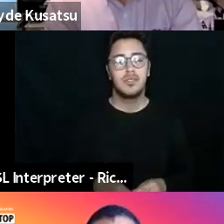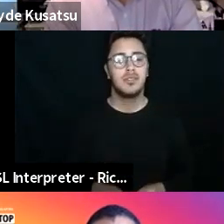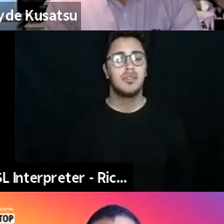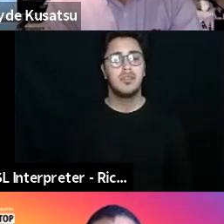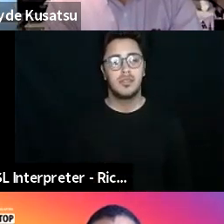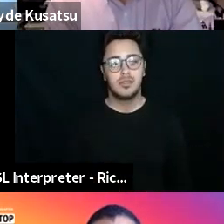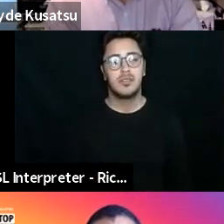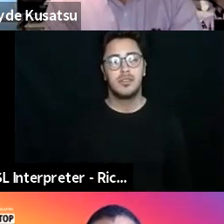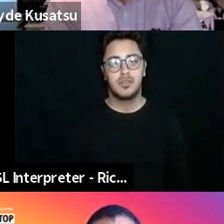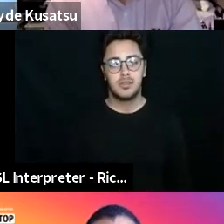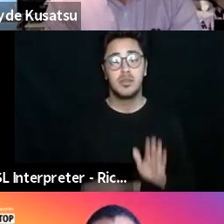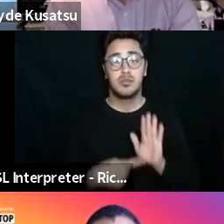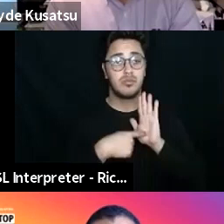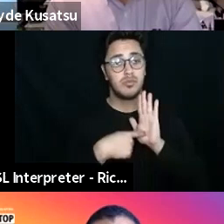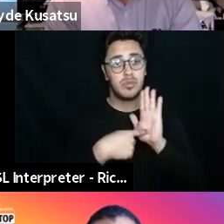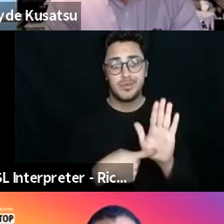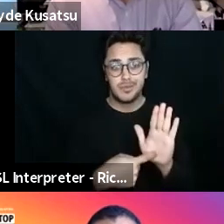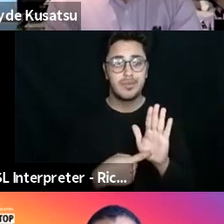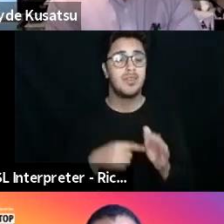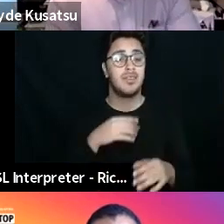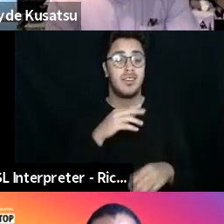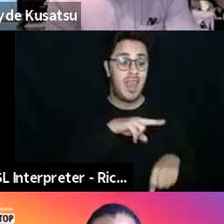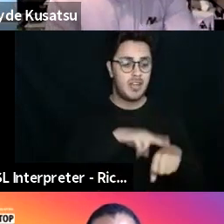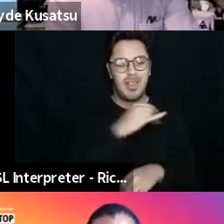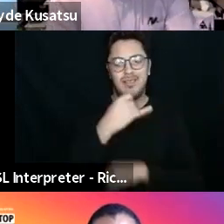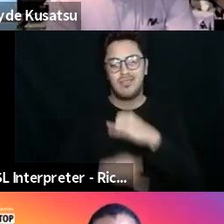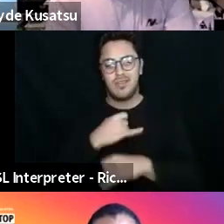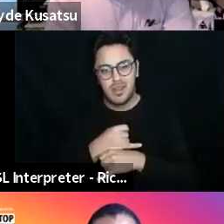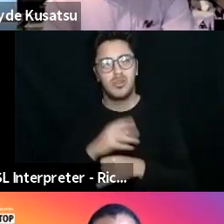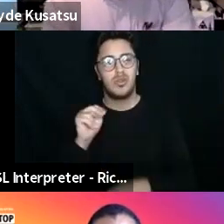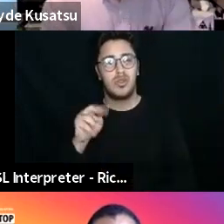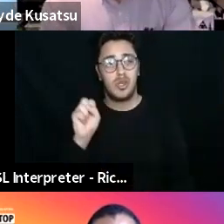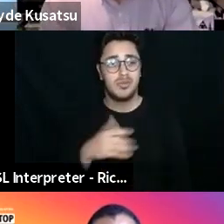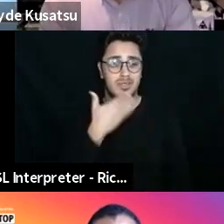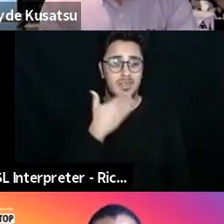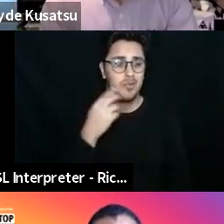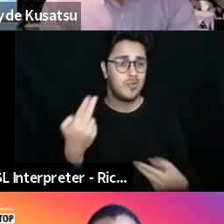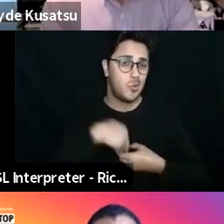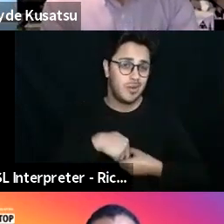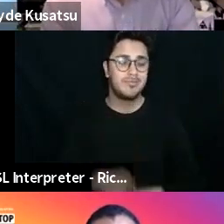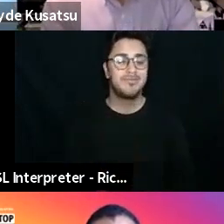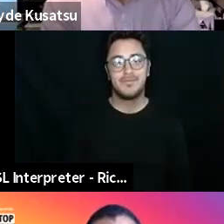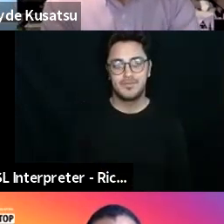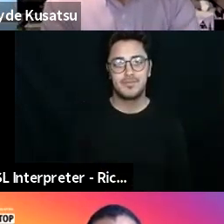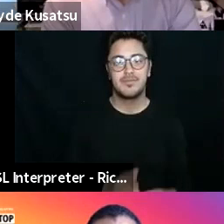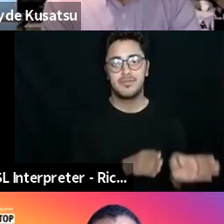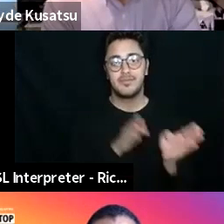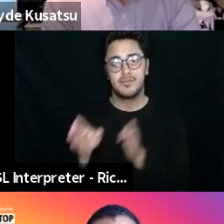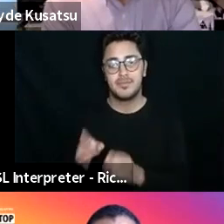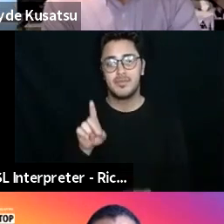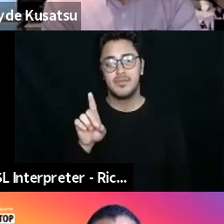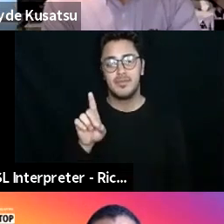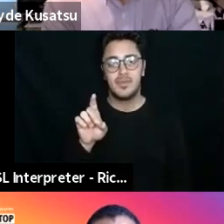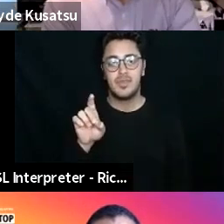of presenting national and international news. We want to welcome Juju Chang. Thank you for being here. Dion Lim is an